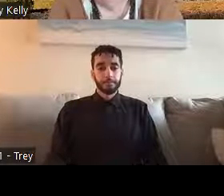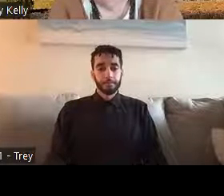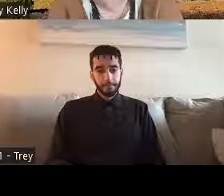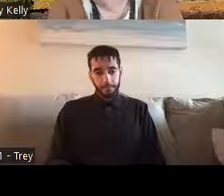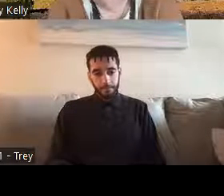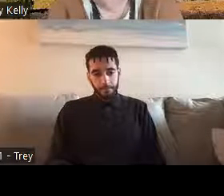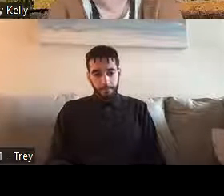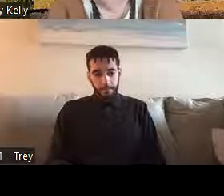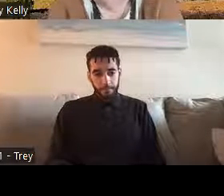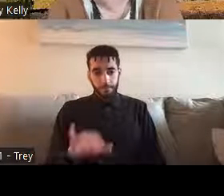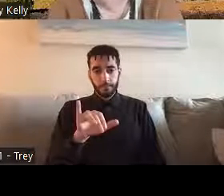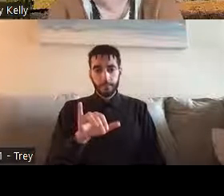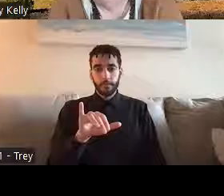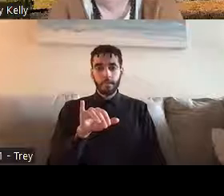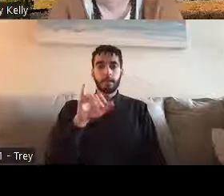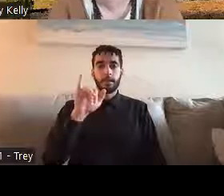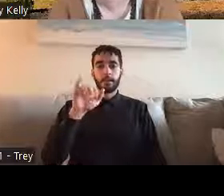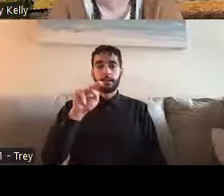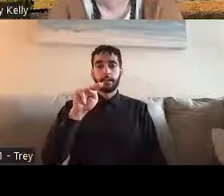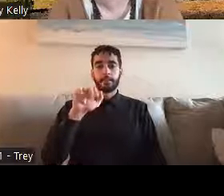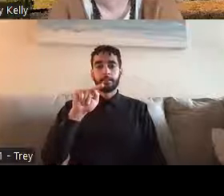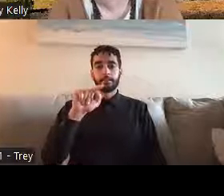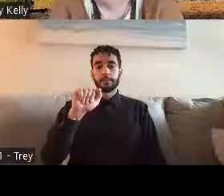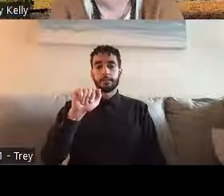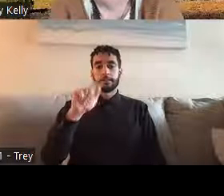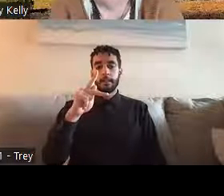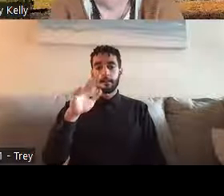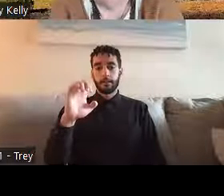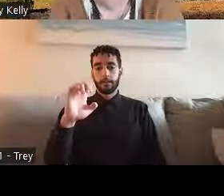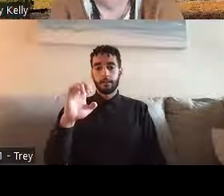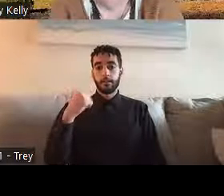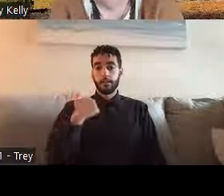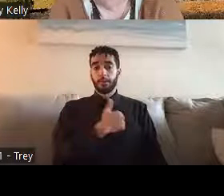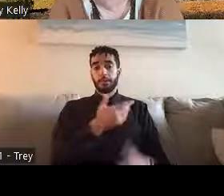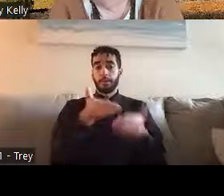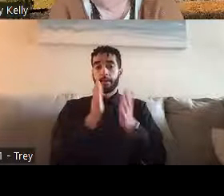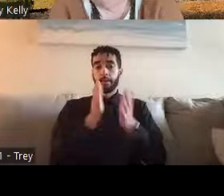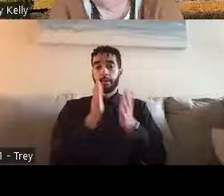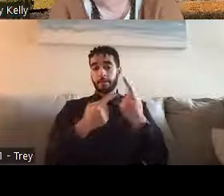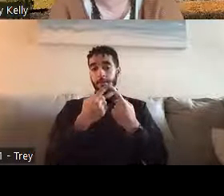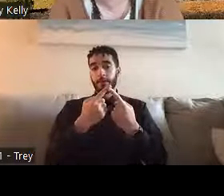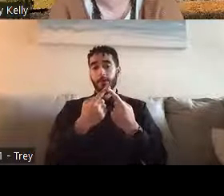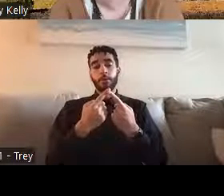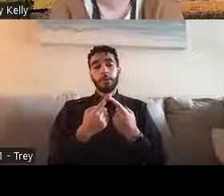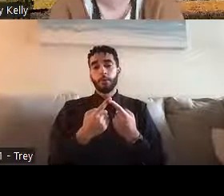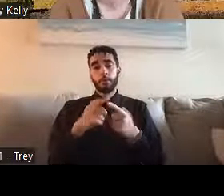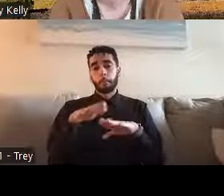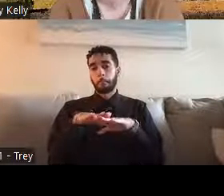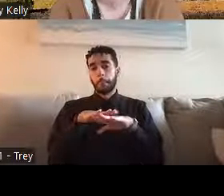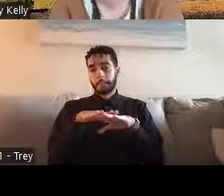This is an intake, the start of an intake. You can see that we're asking about, basically